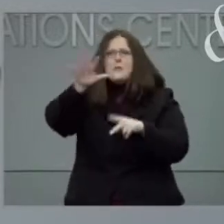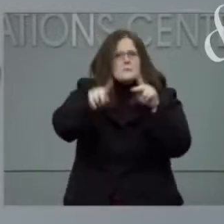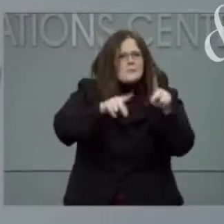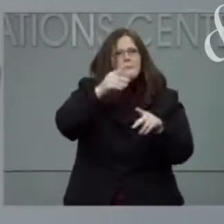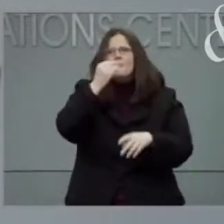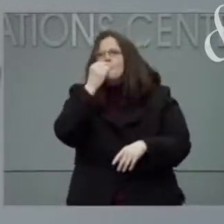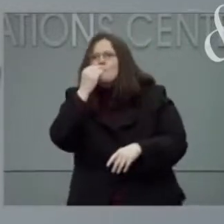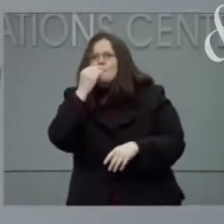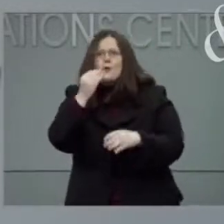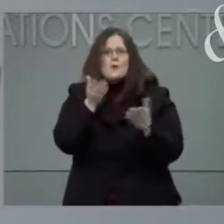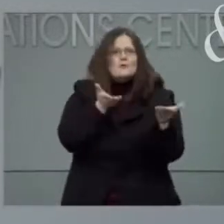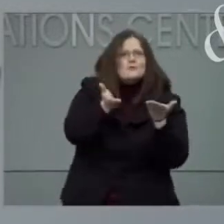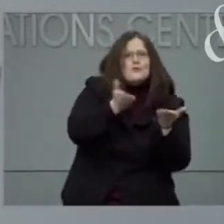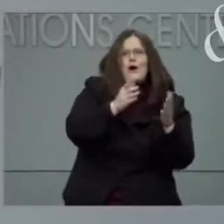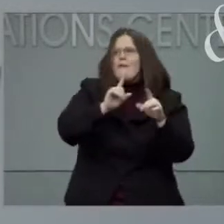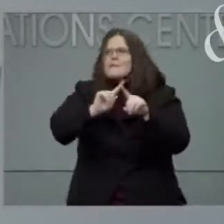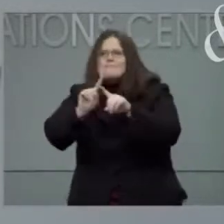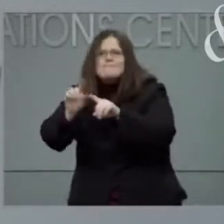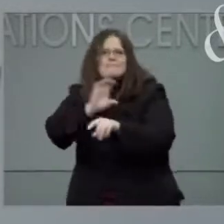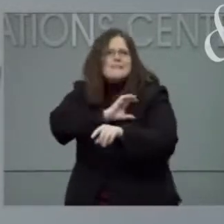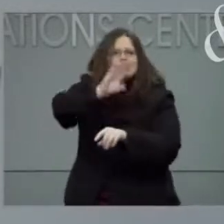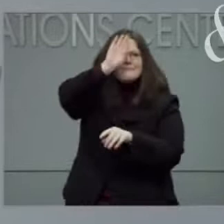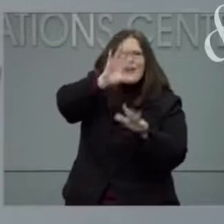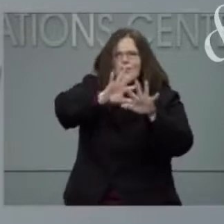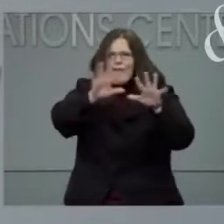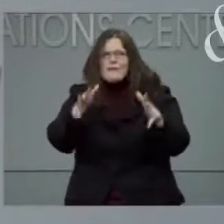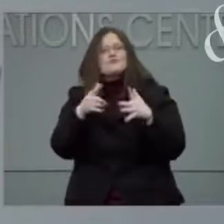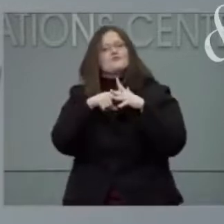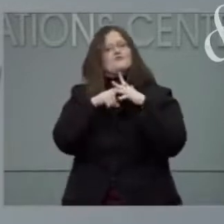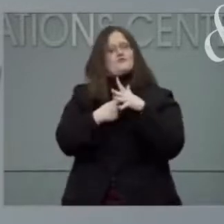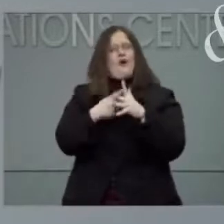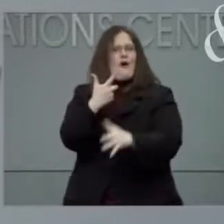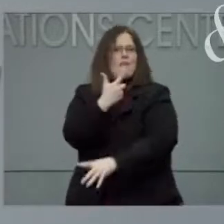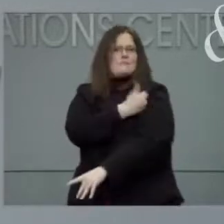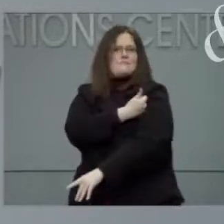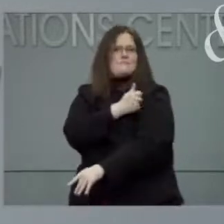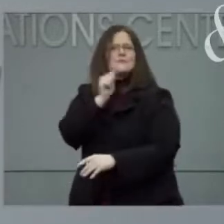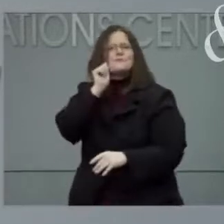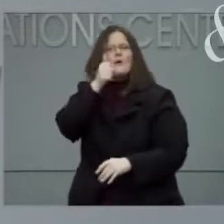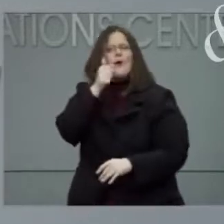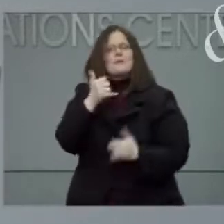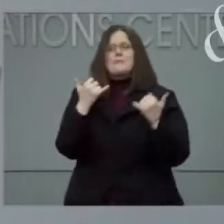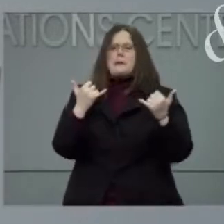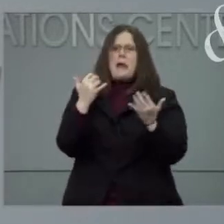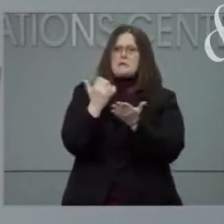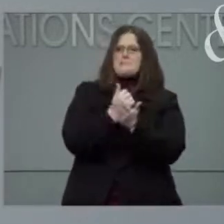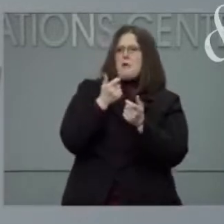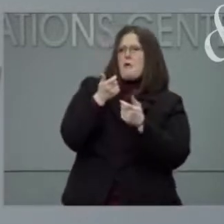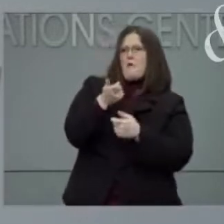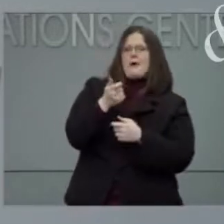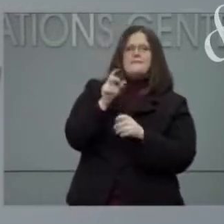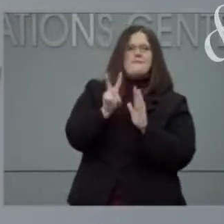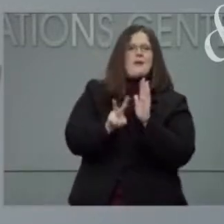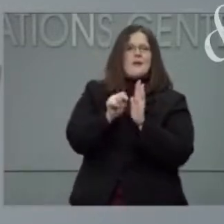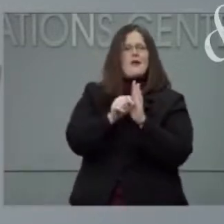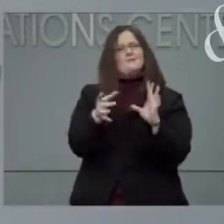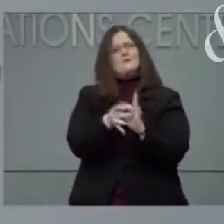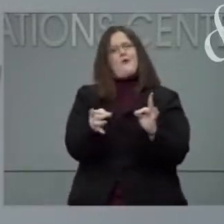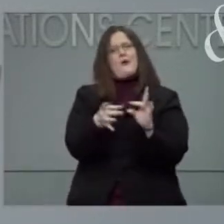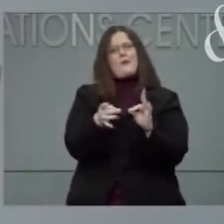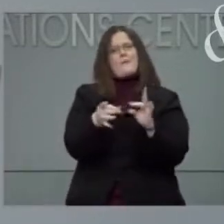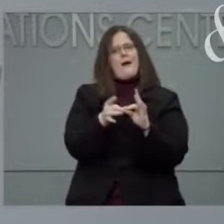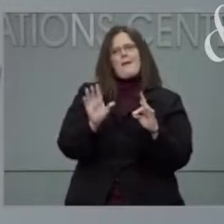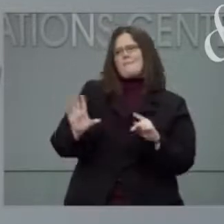rely upon. Let's take a moment to watch a new PSA featuring these often unsung heroes talking